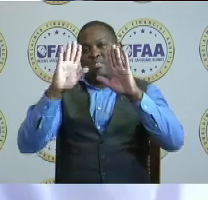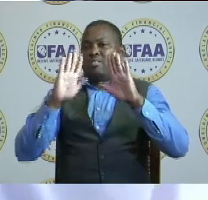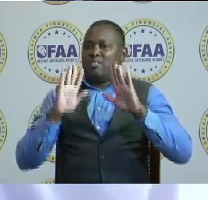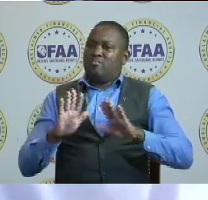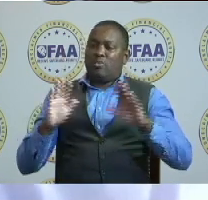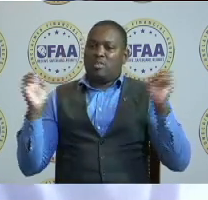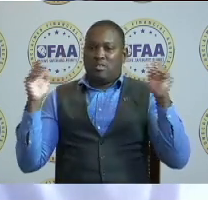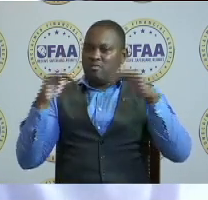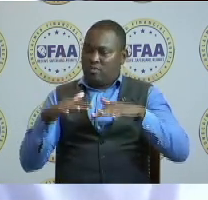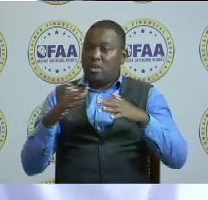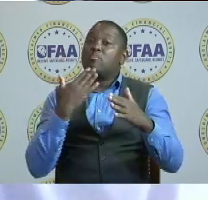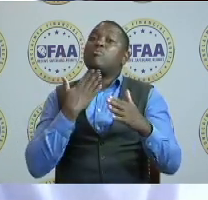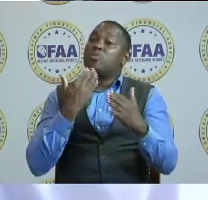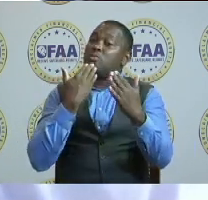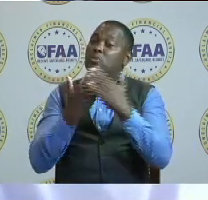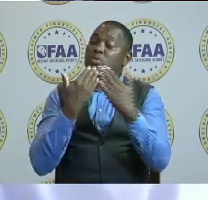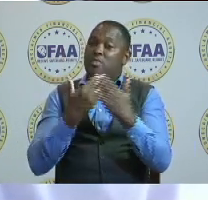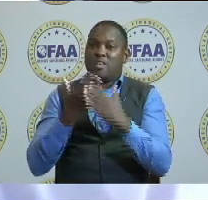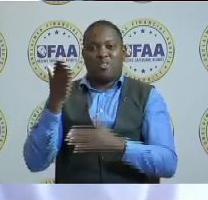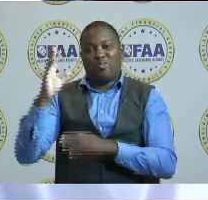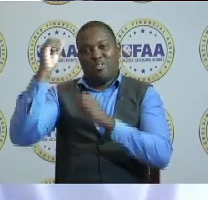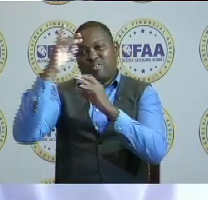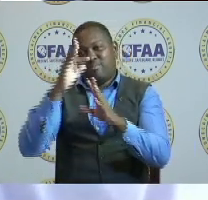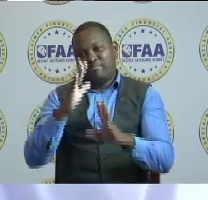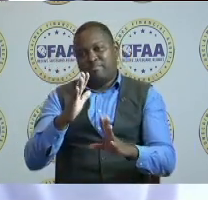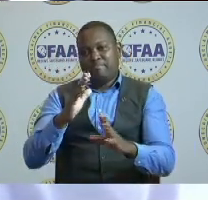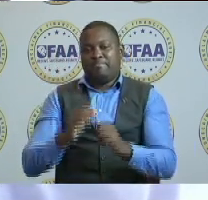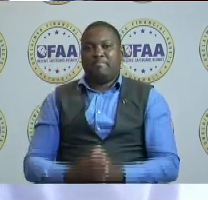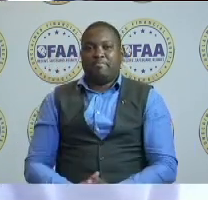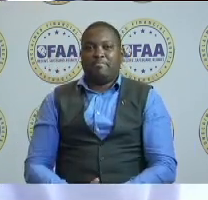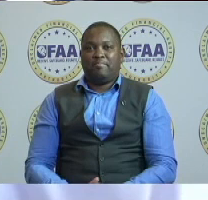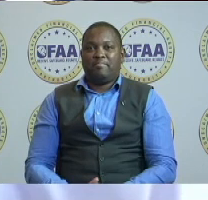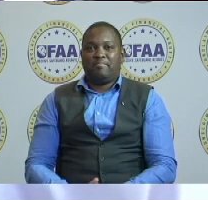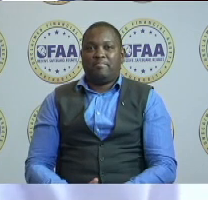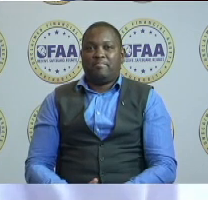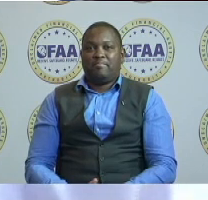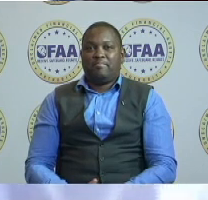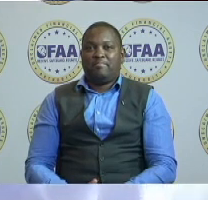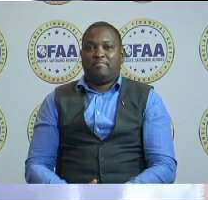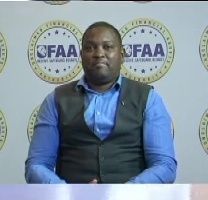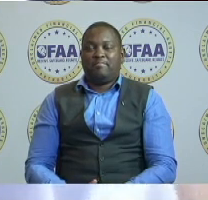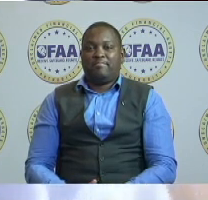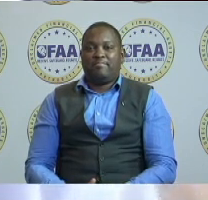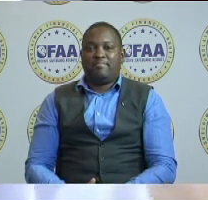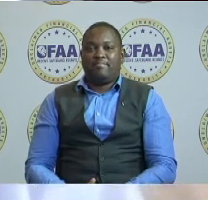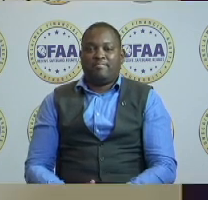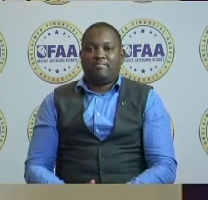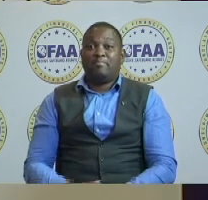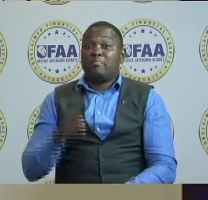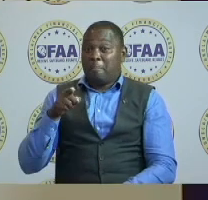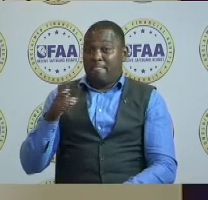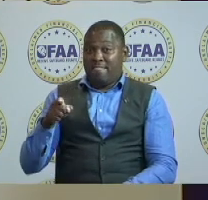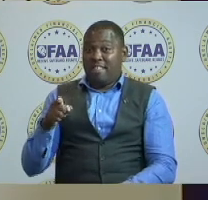important event. I want to thank you and God bless us all. All right, thank you very much. That was our chief